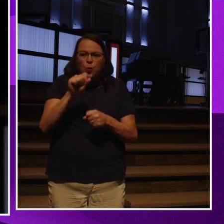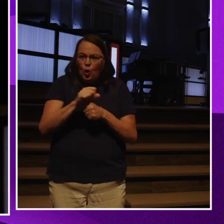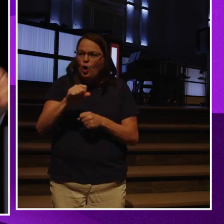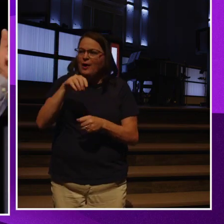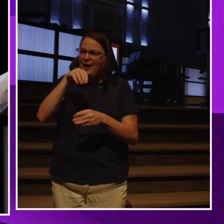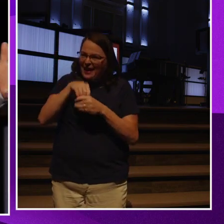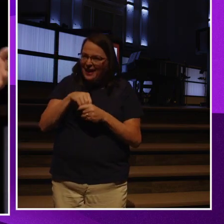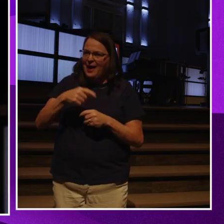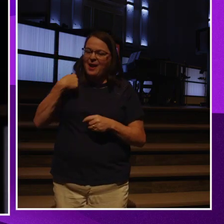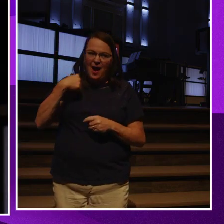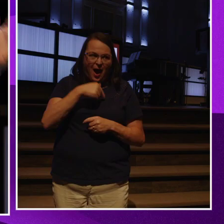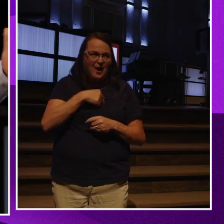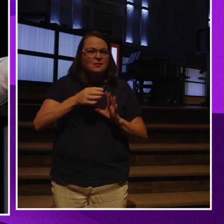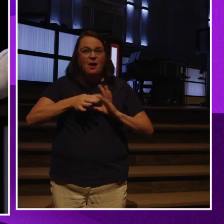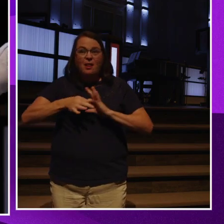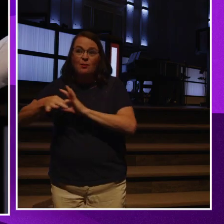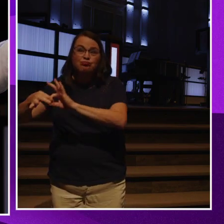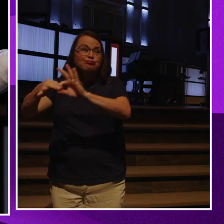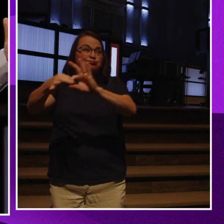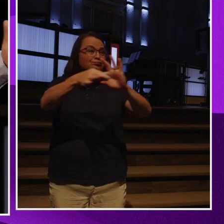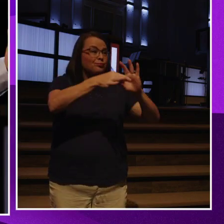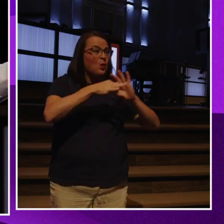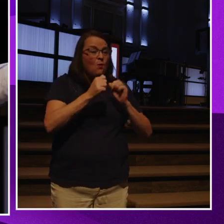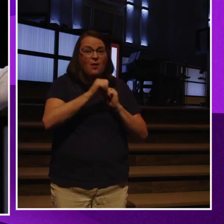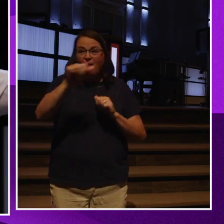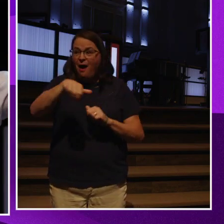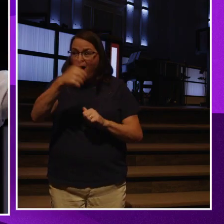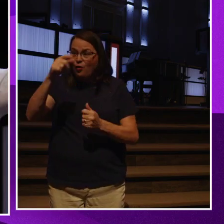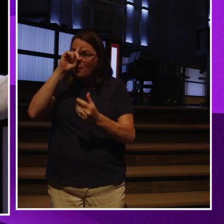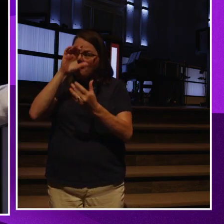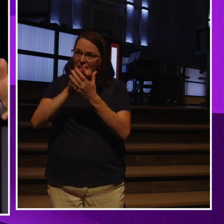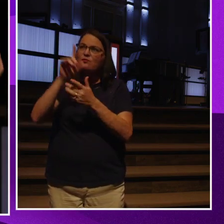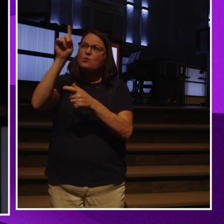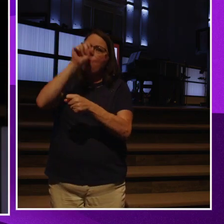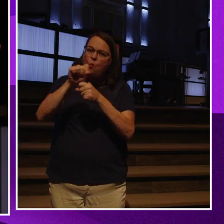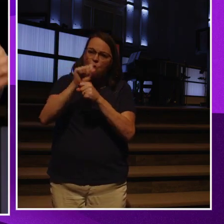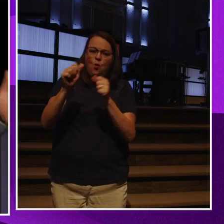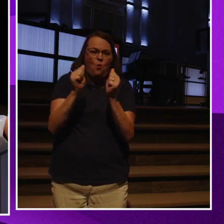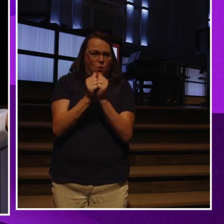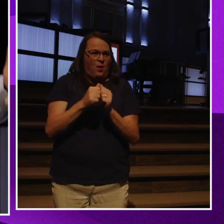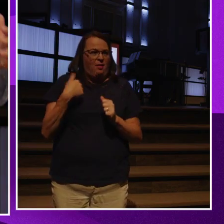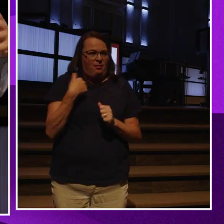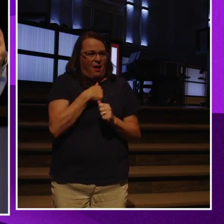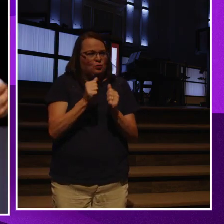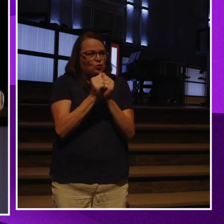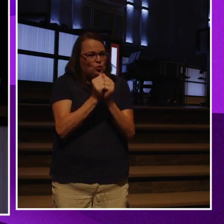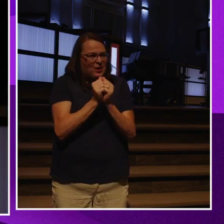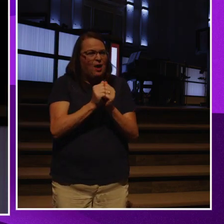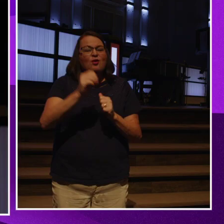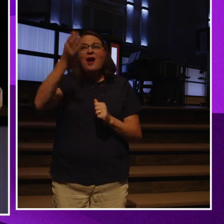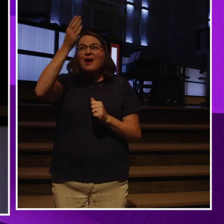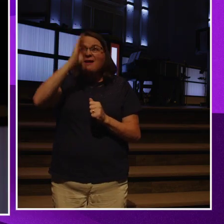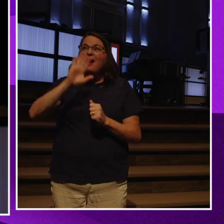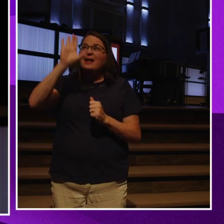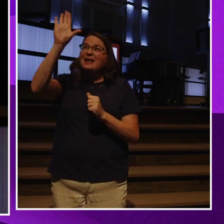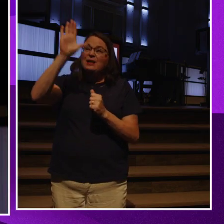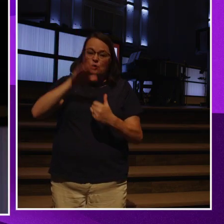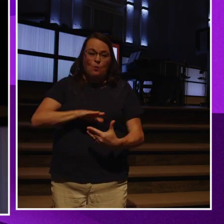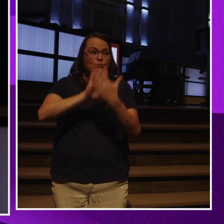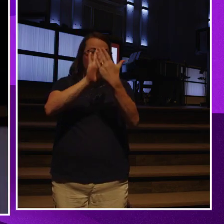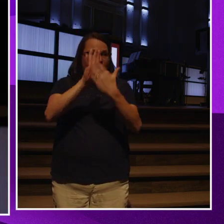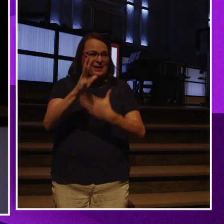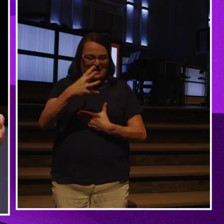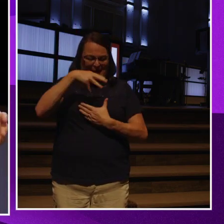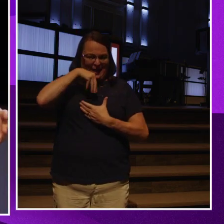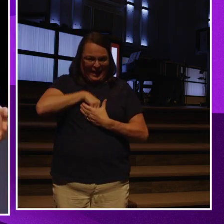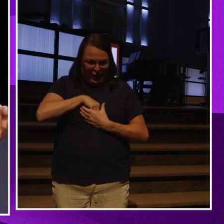we gather as a church with other believers. He works in us together. God, his presence is in here and